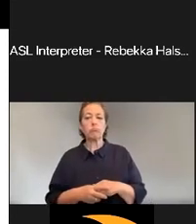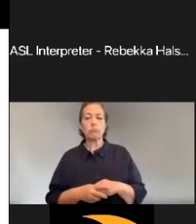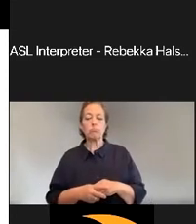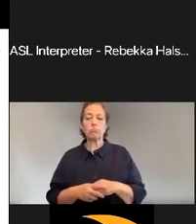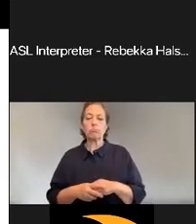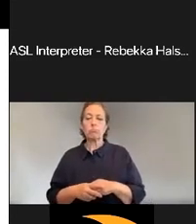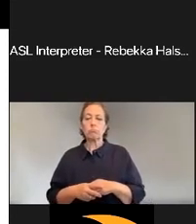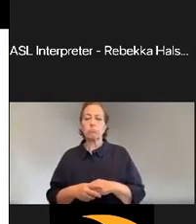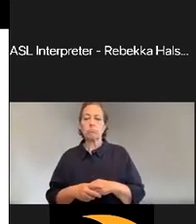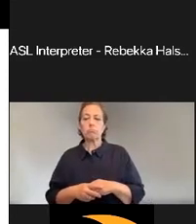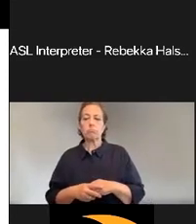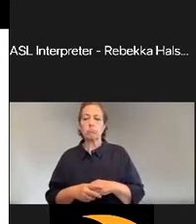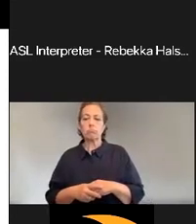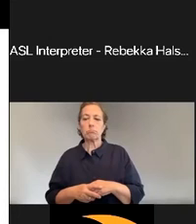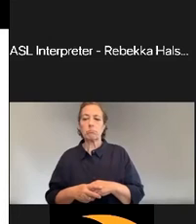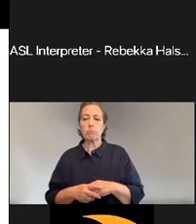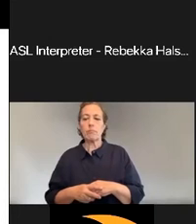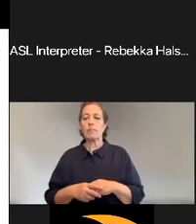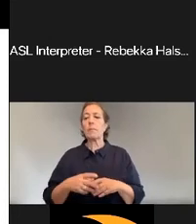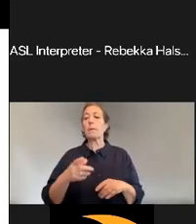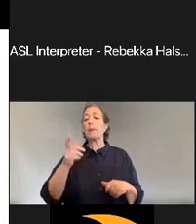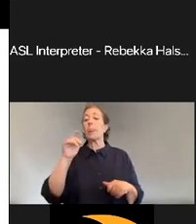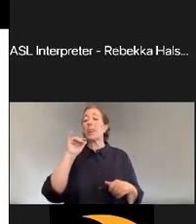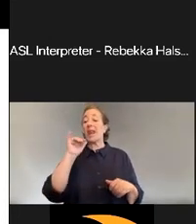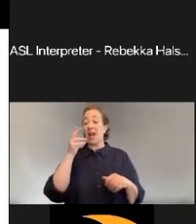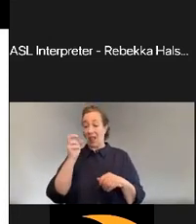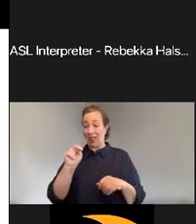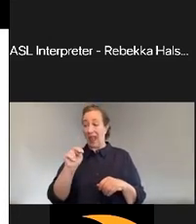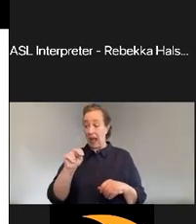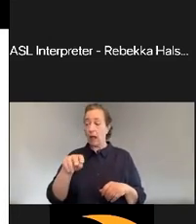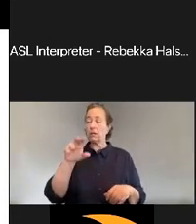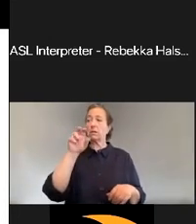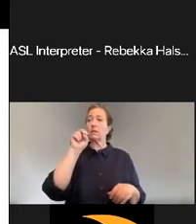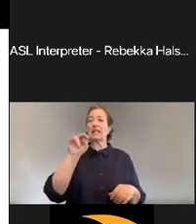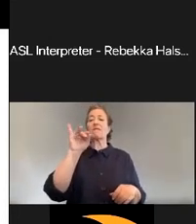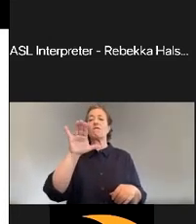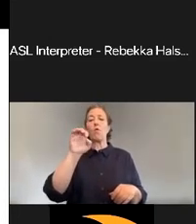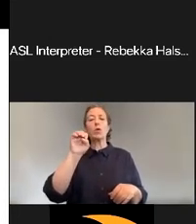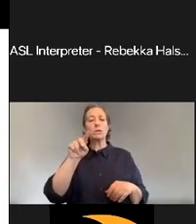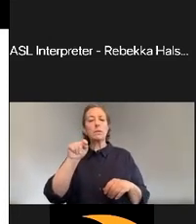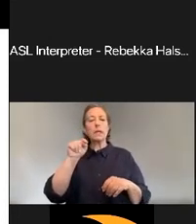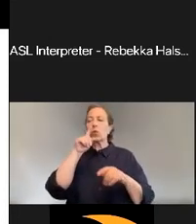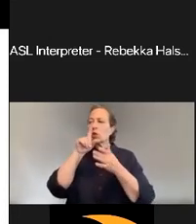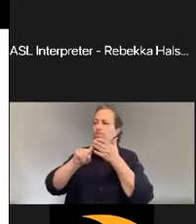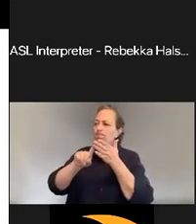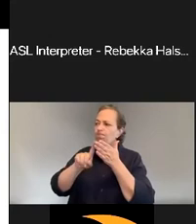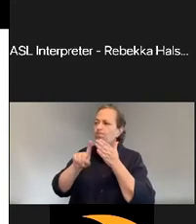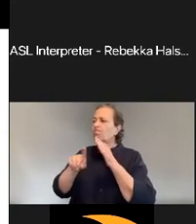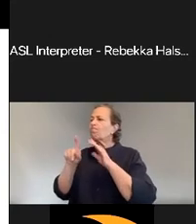the enforcement staff would conduct interviews, request data, that kind of